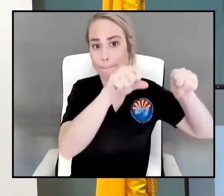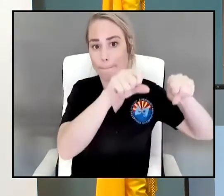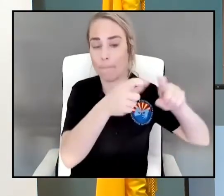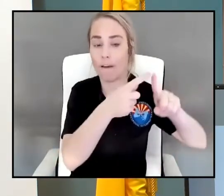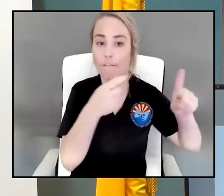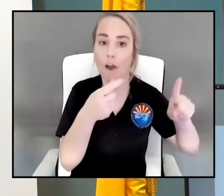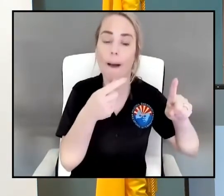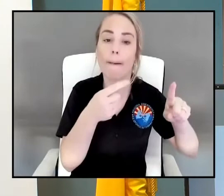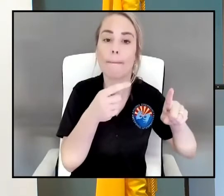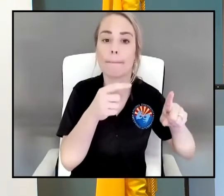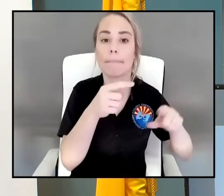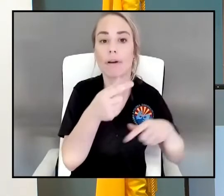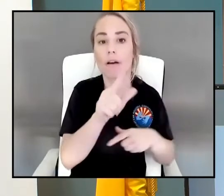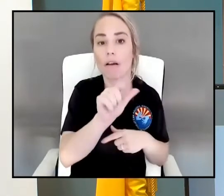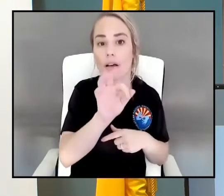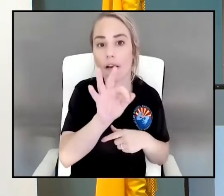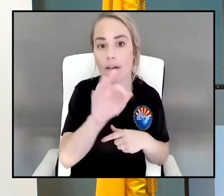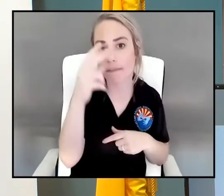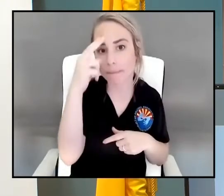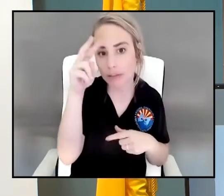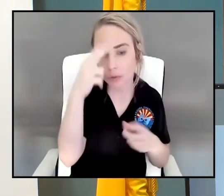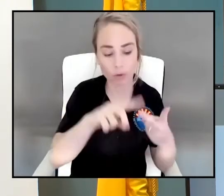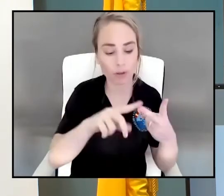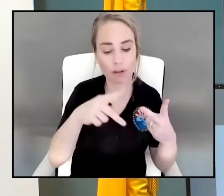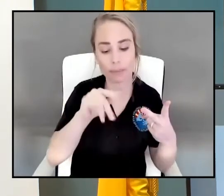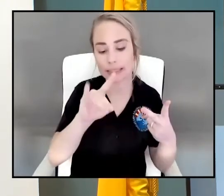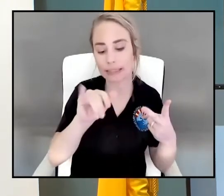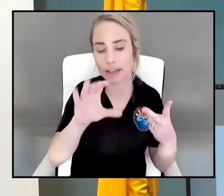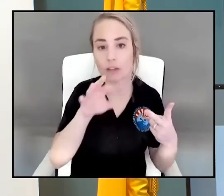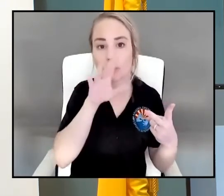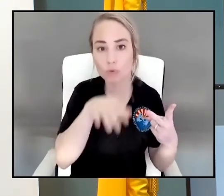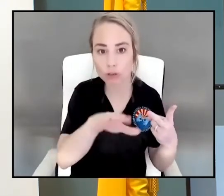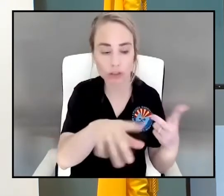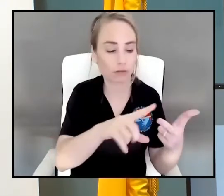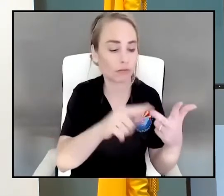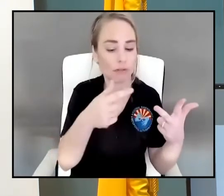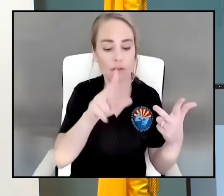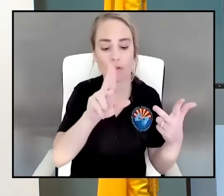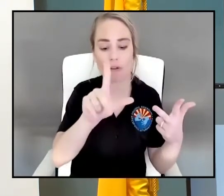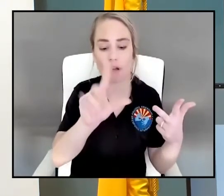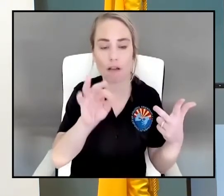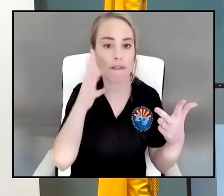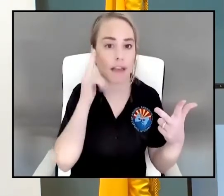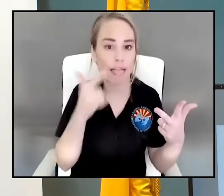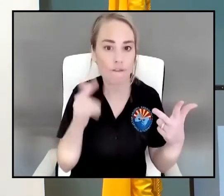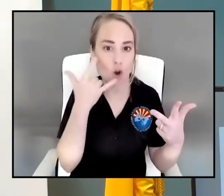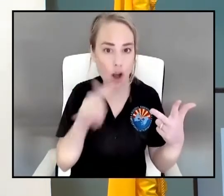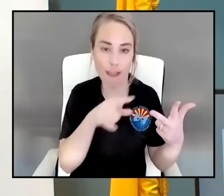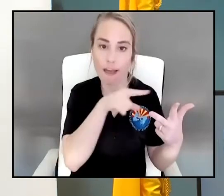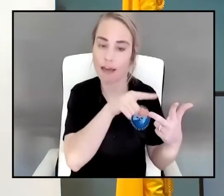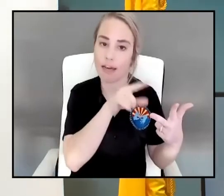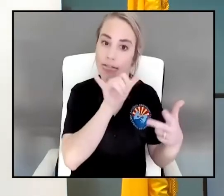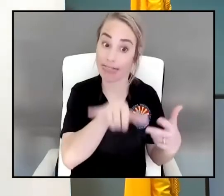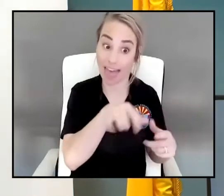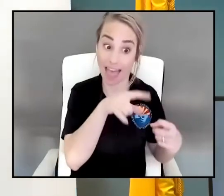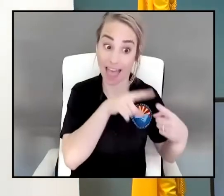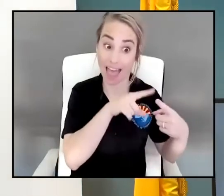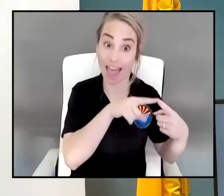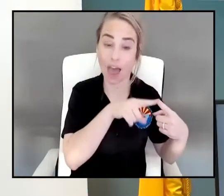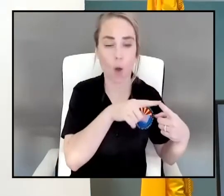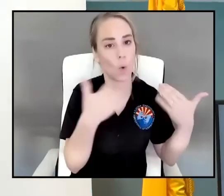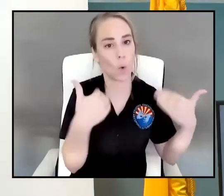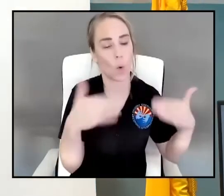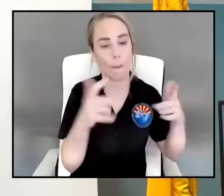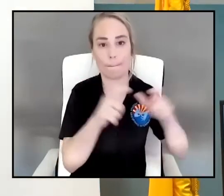Pacific Ocean, the Gulf of California, and that's usually when we see our most numerous showers and thunderstorms. Now, the pattern on the